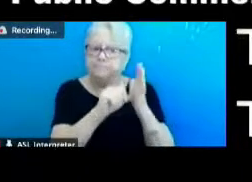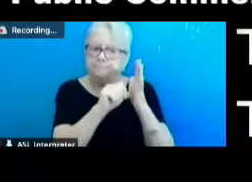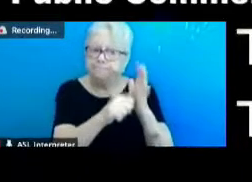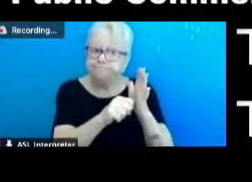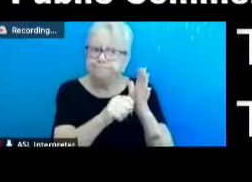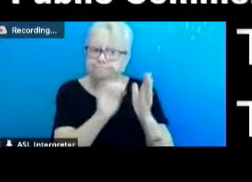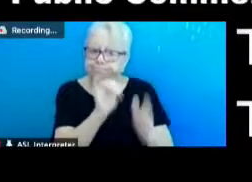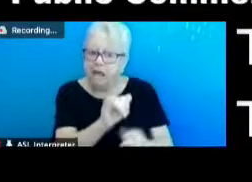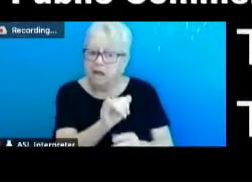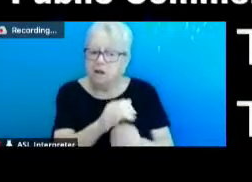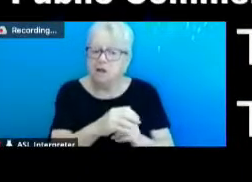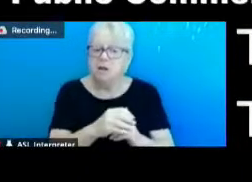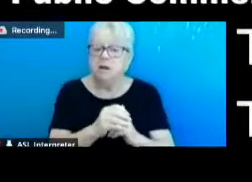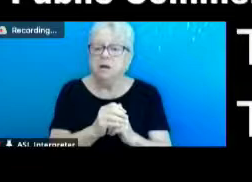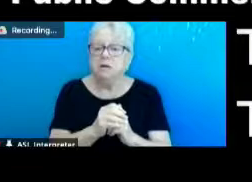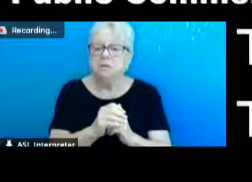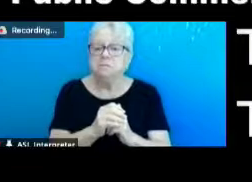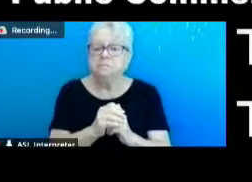I do think,